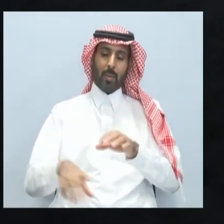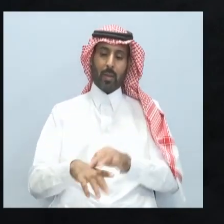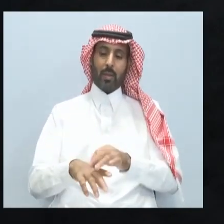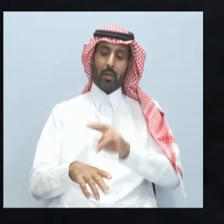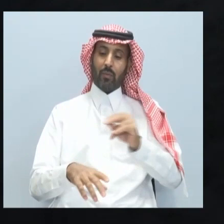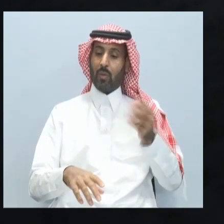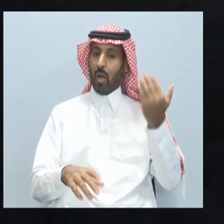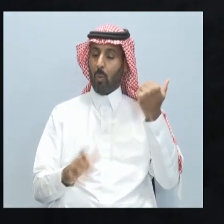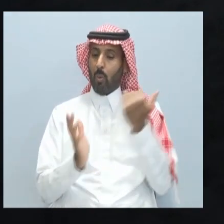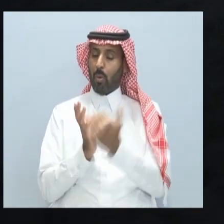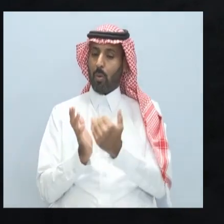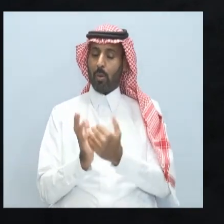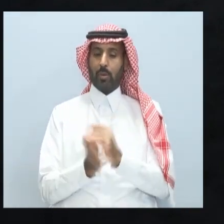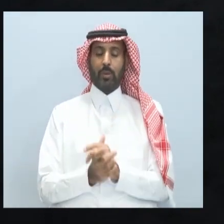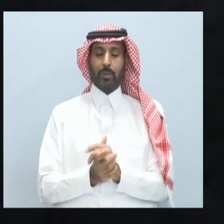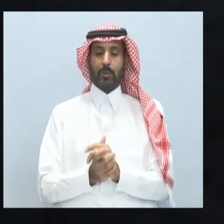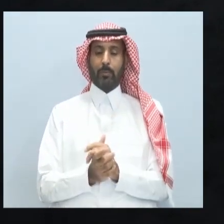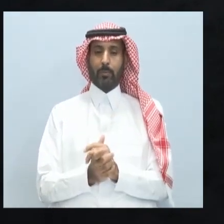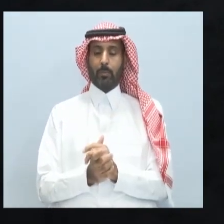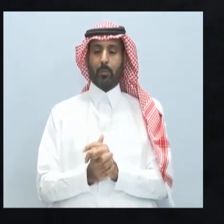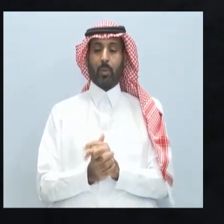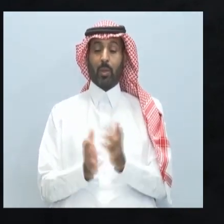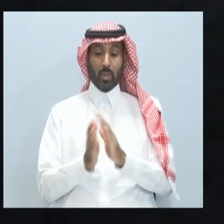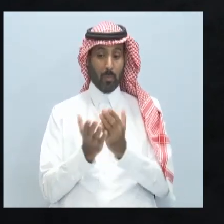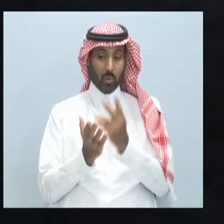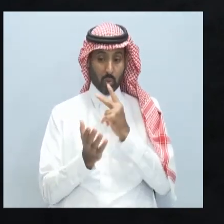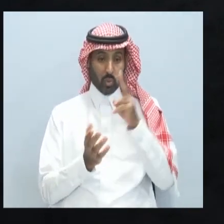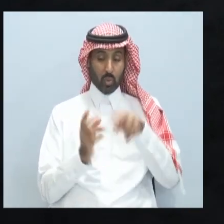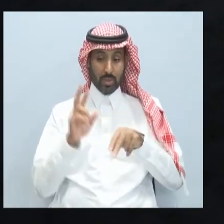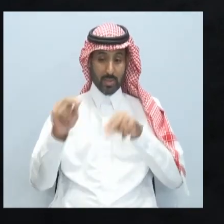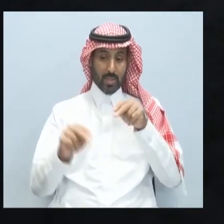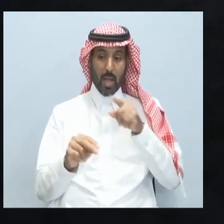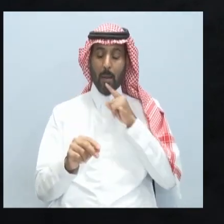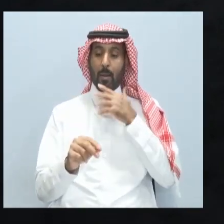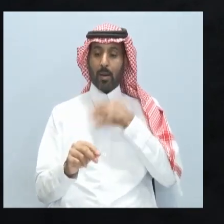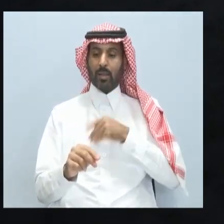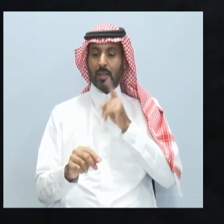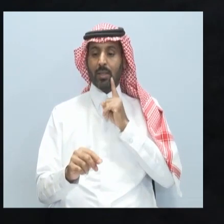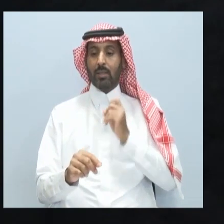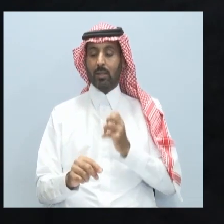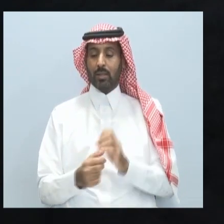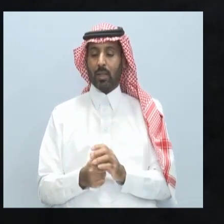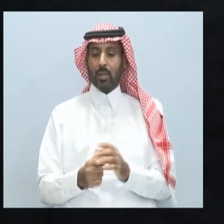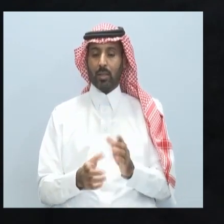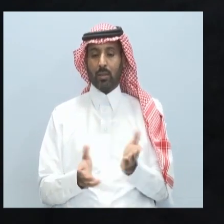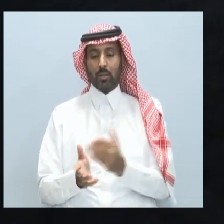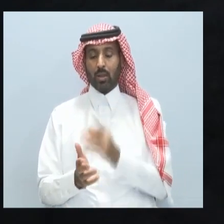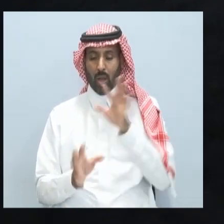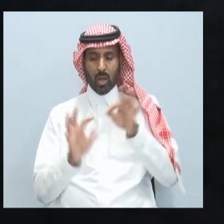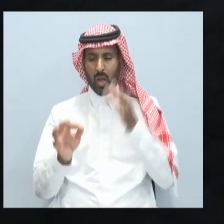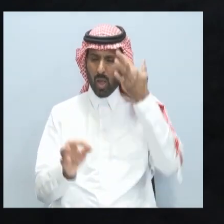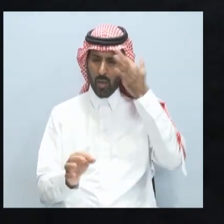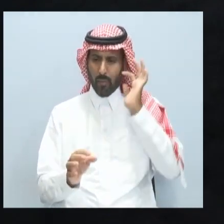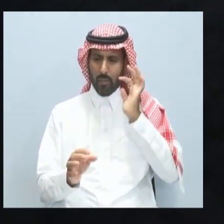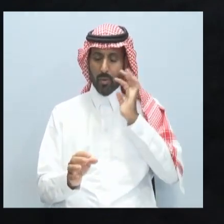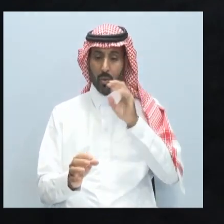essay that we had at the very beginning, when the book showed us the story about the grandmother and the grandfather. So you can choose